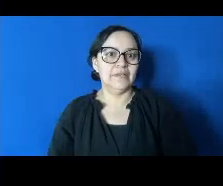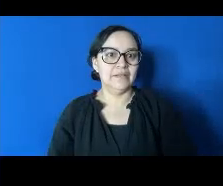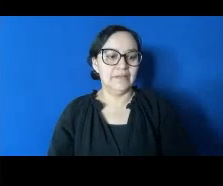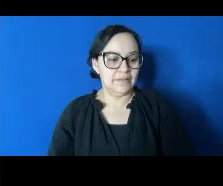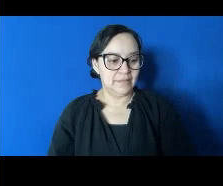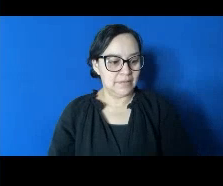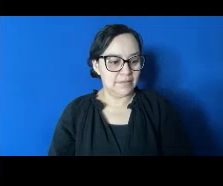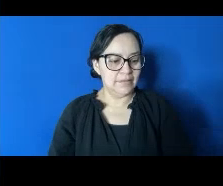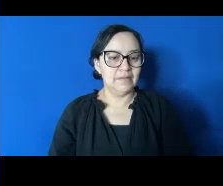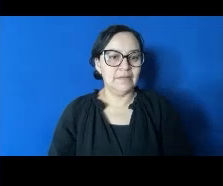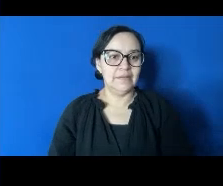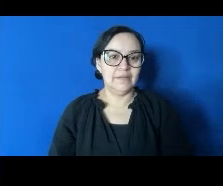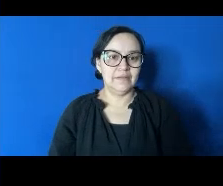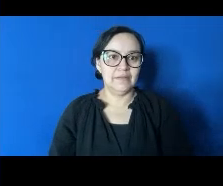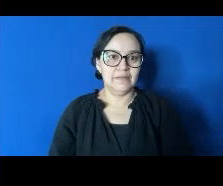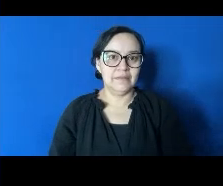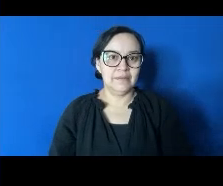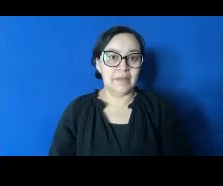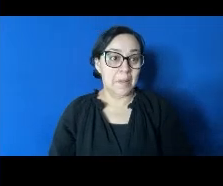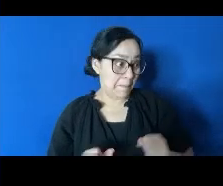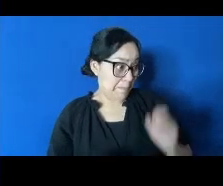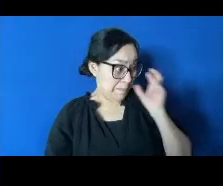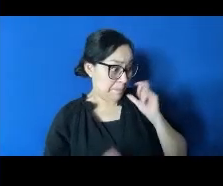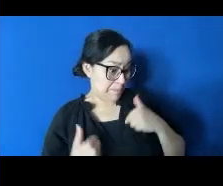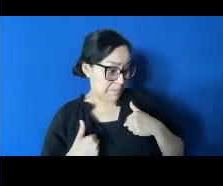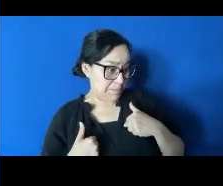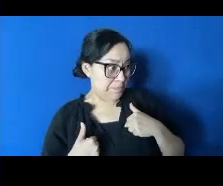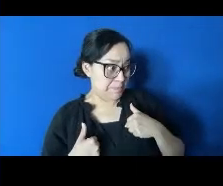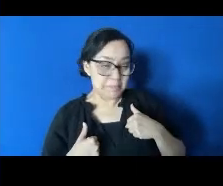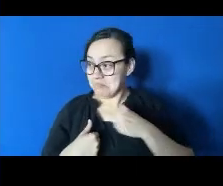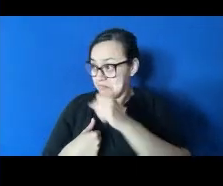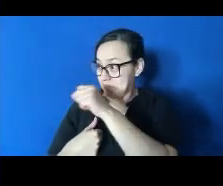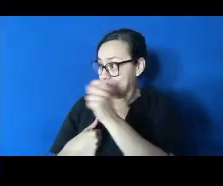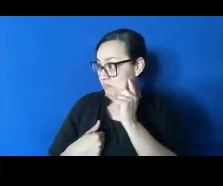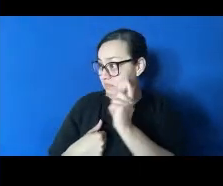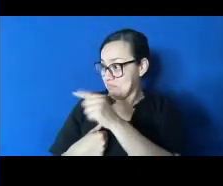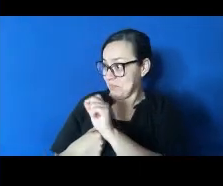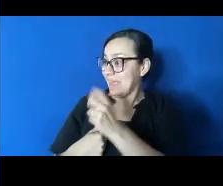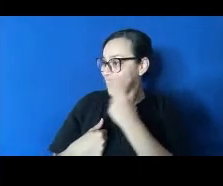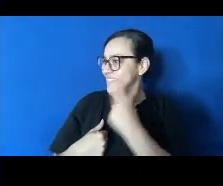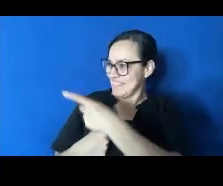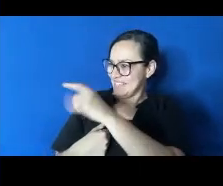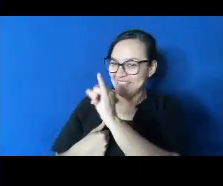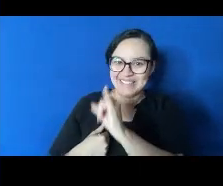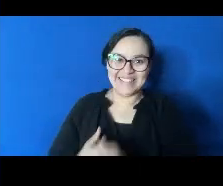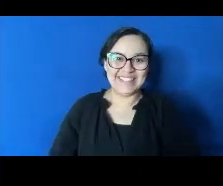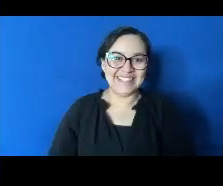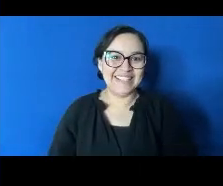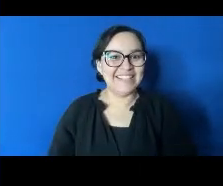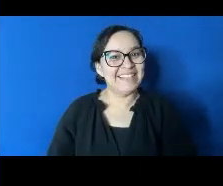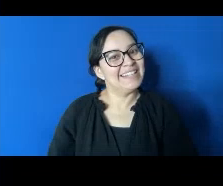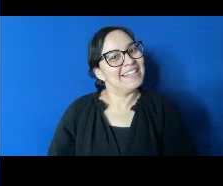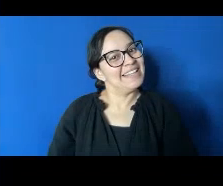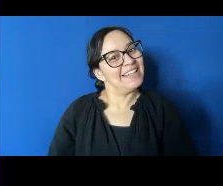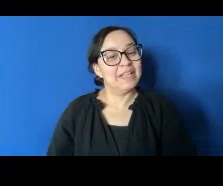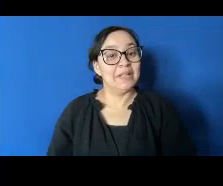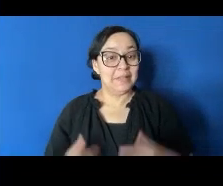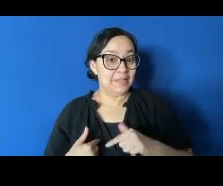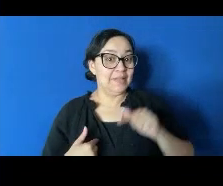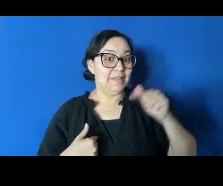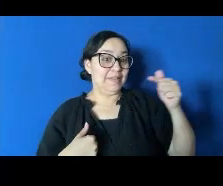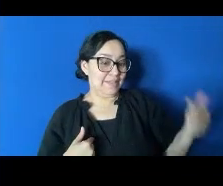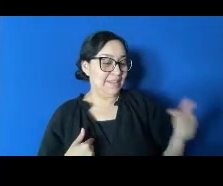Me pueden escuchar, ¿verdad? You can hear me, right? Te escuchamos, Yes, we do. te vemos. And we see you. Okay. Al lado está